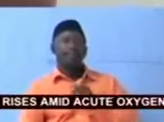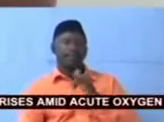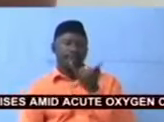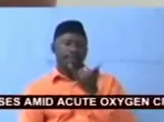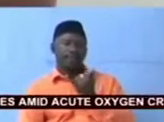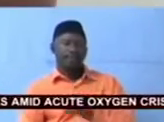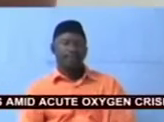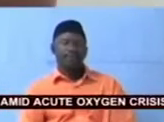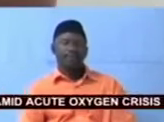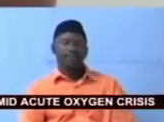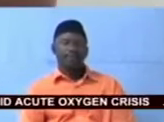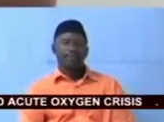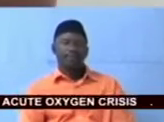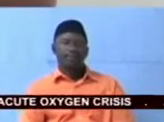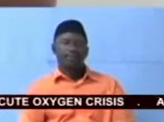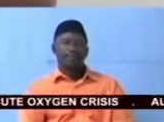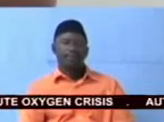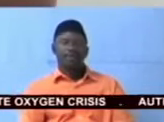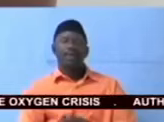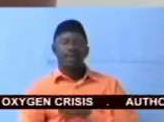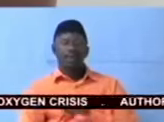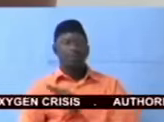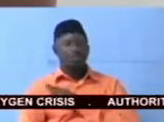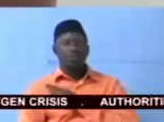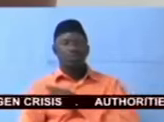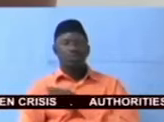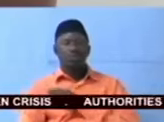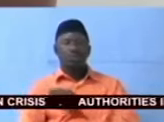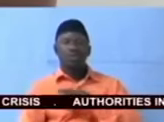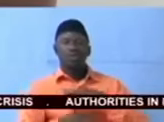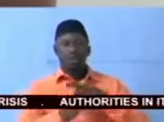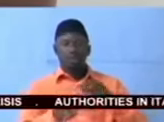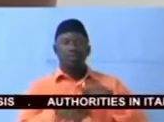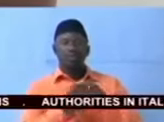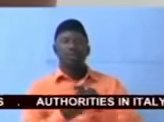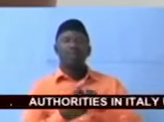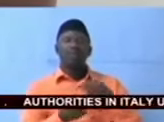And well, there's also interest for the public to know what happened.